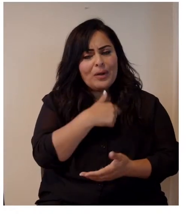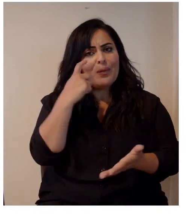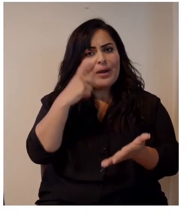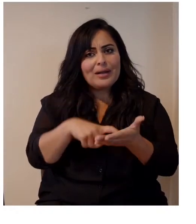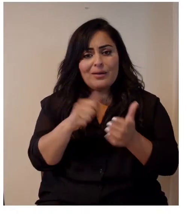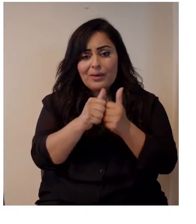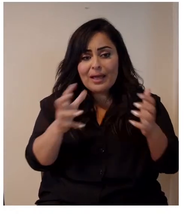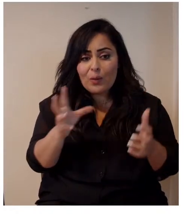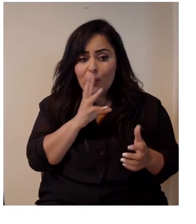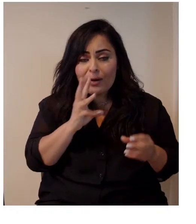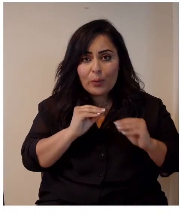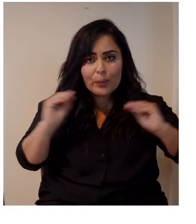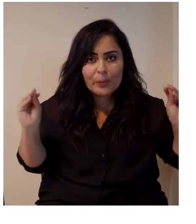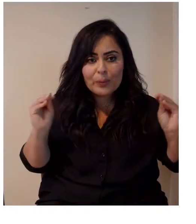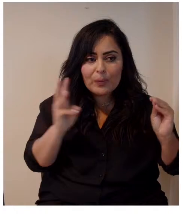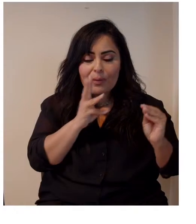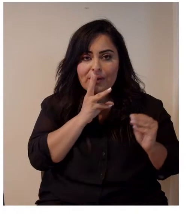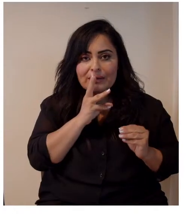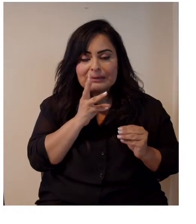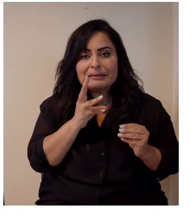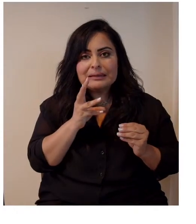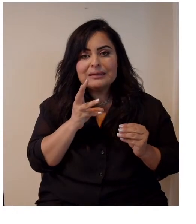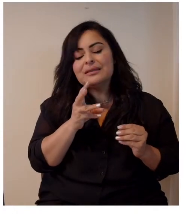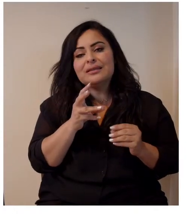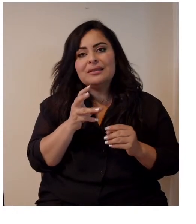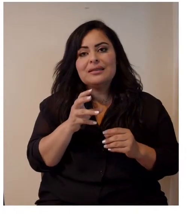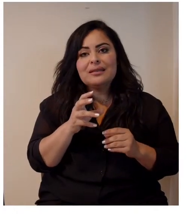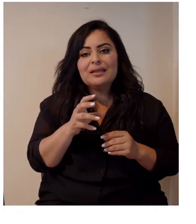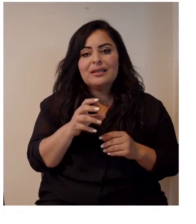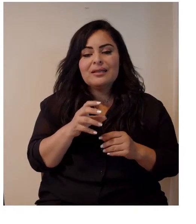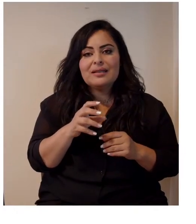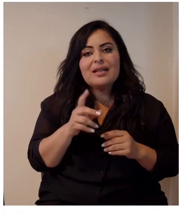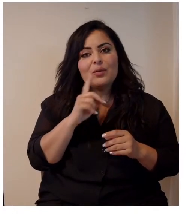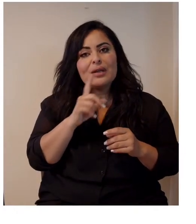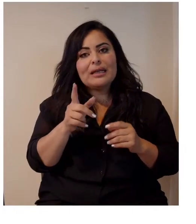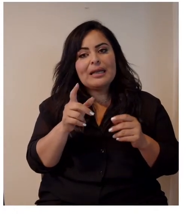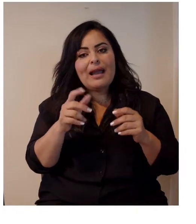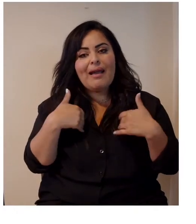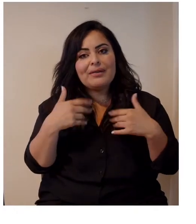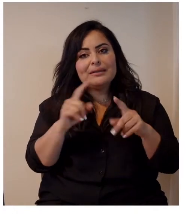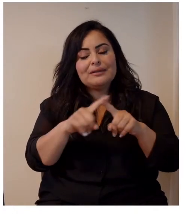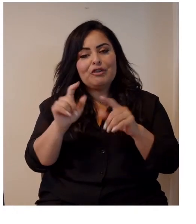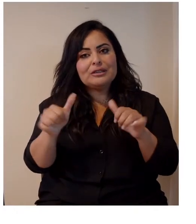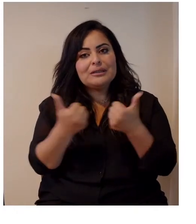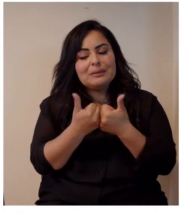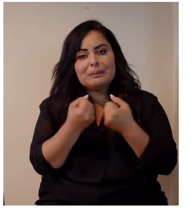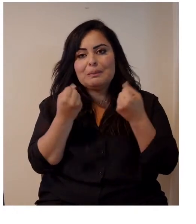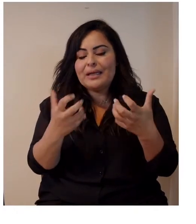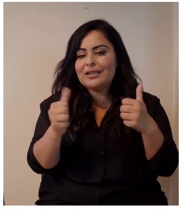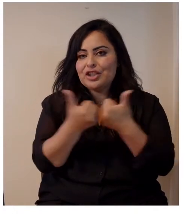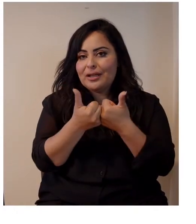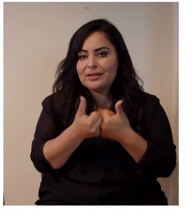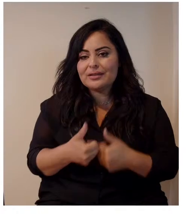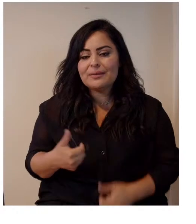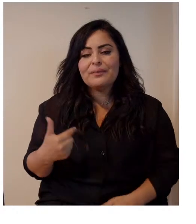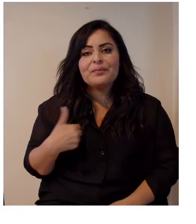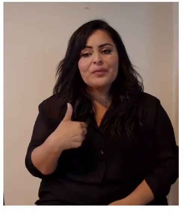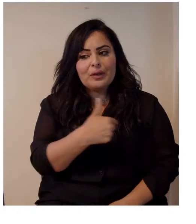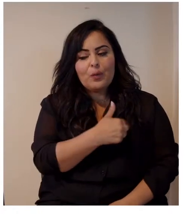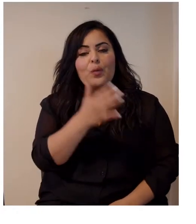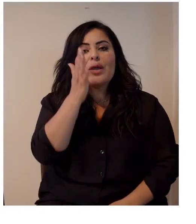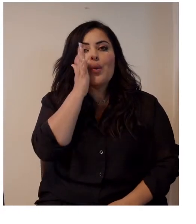without water that you're able to drink, it presents many challenges. We will be